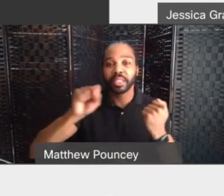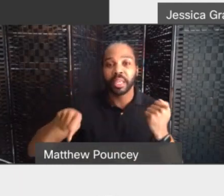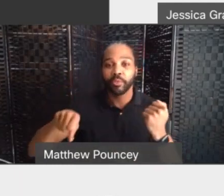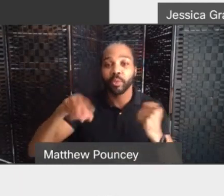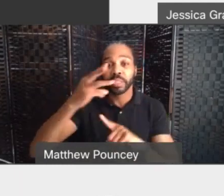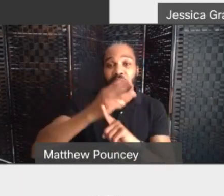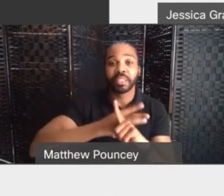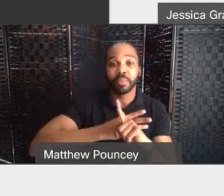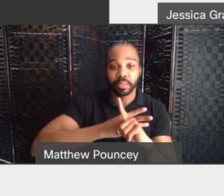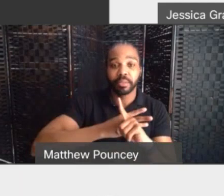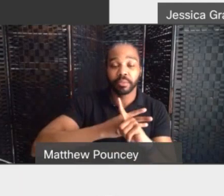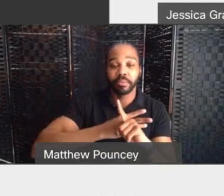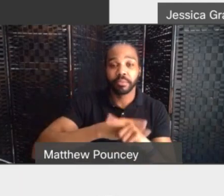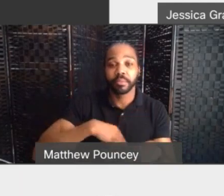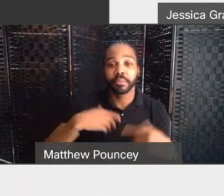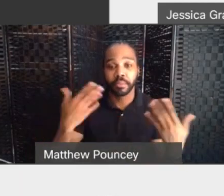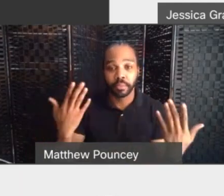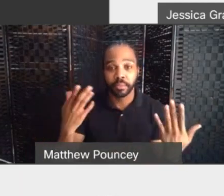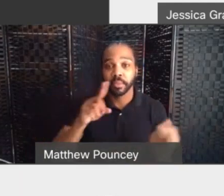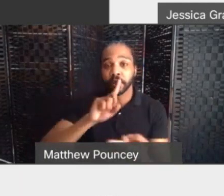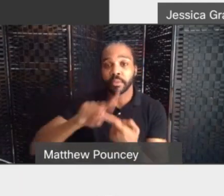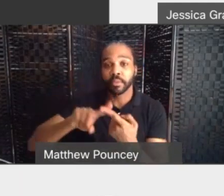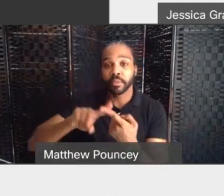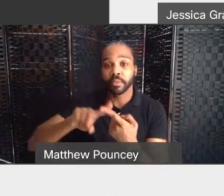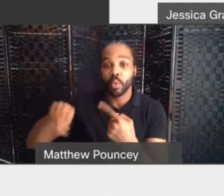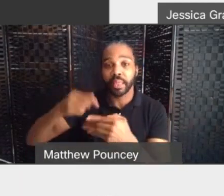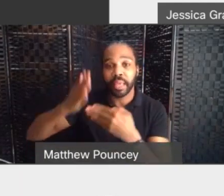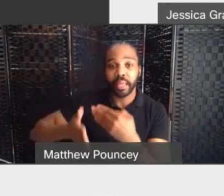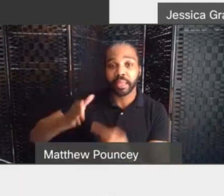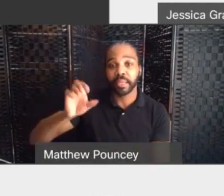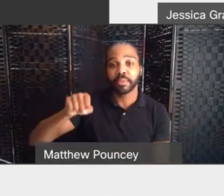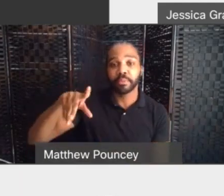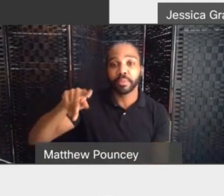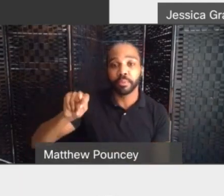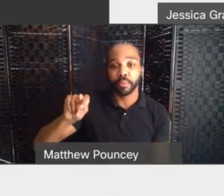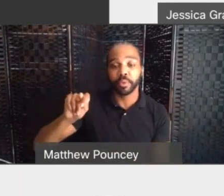months till the end of September 2021.